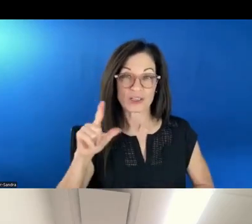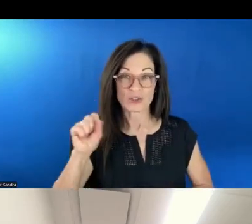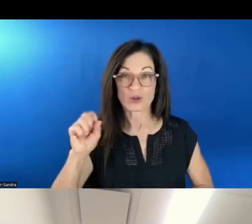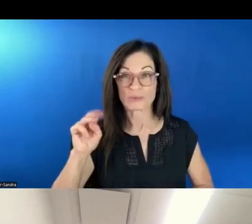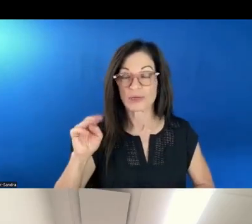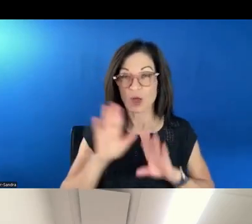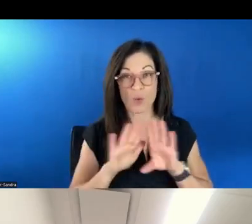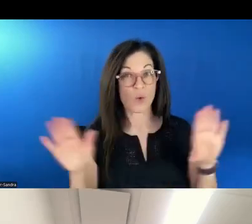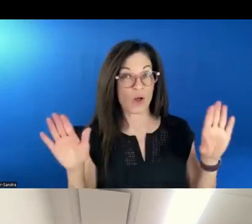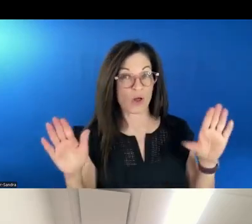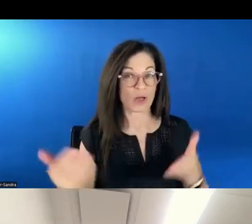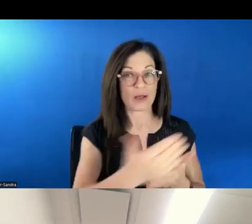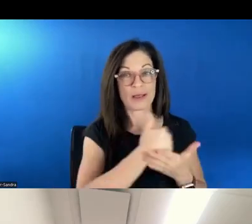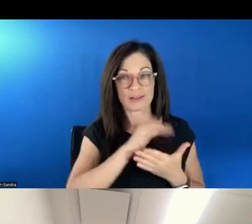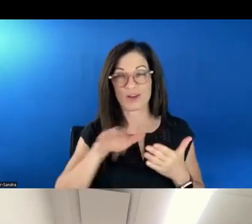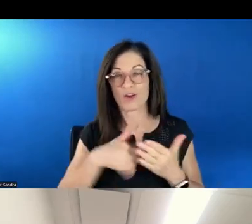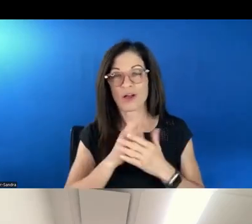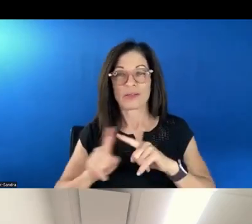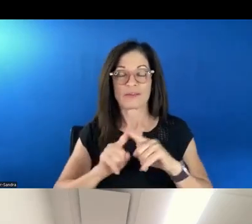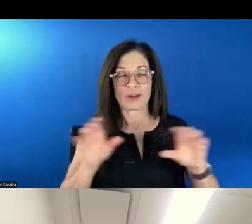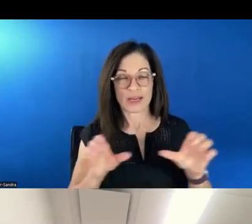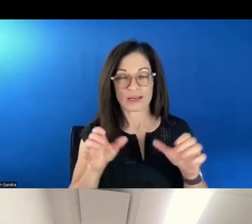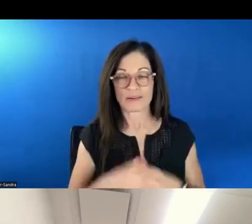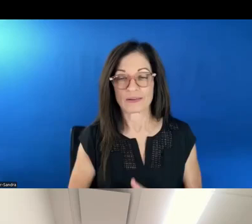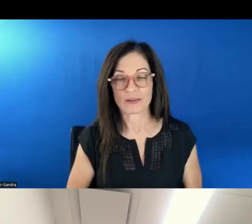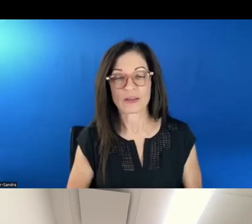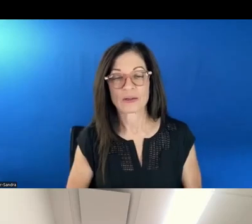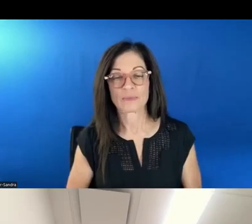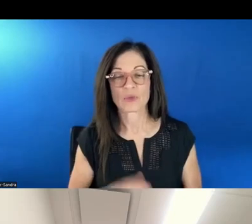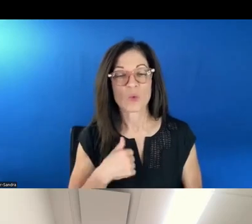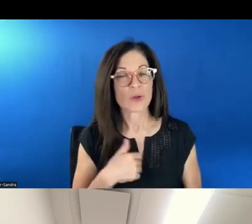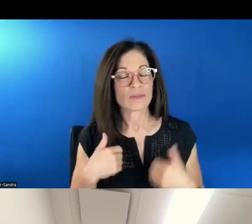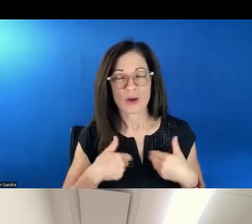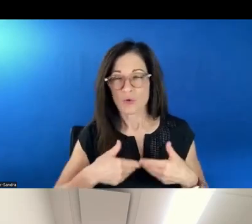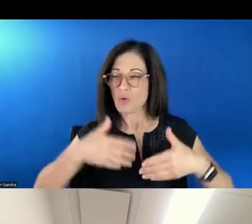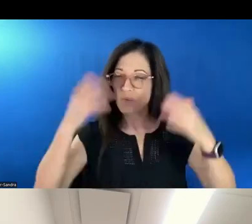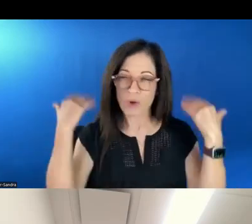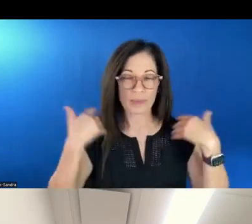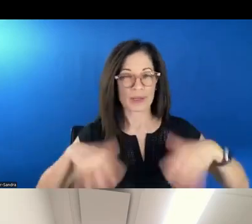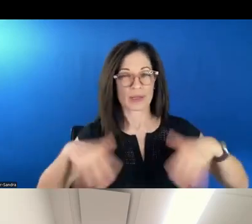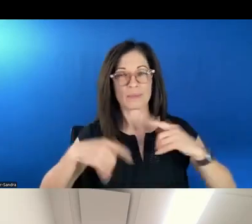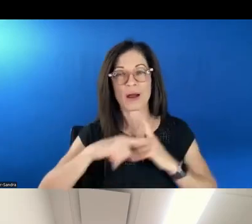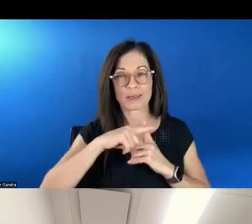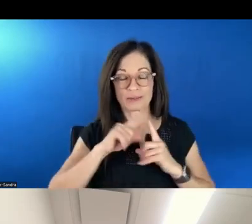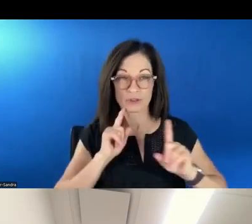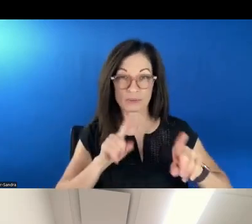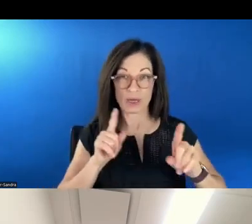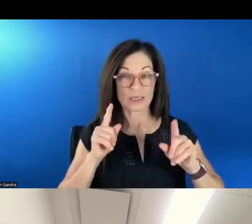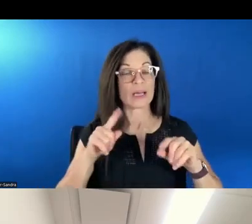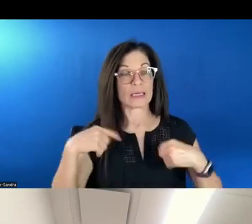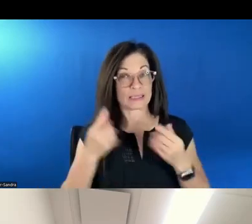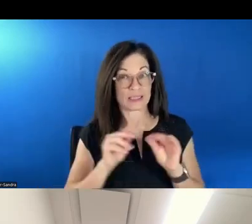everyone's activities. We've had an overwhelming positive response since we put this out into